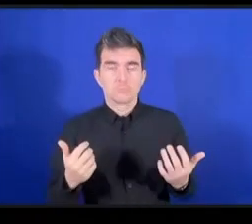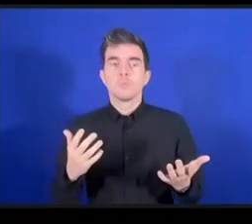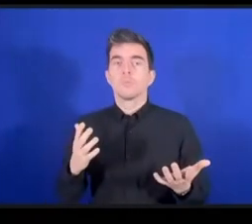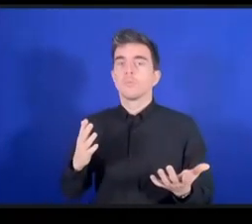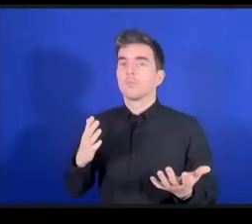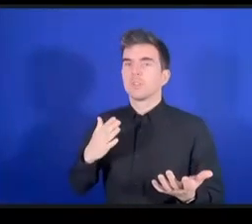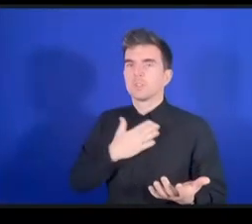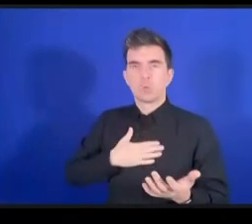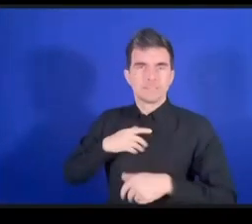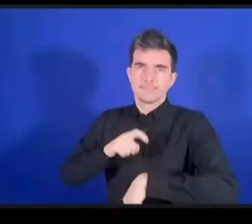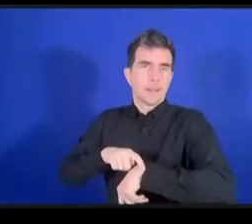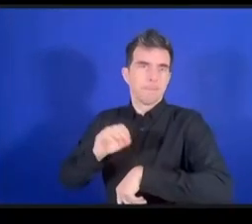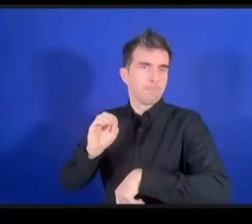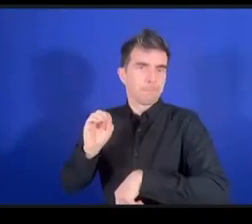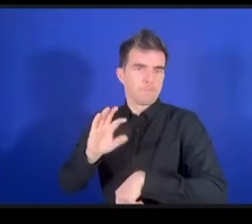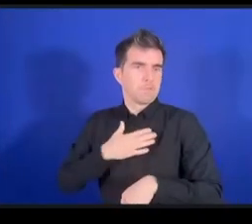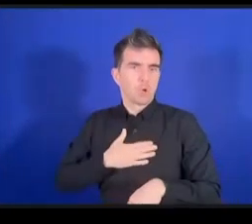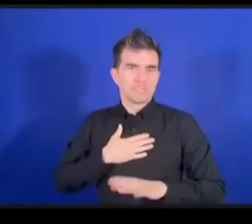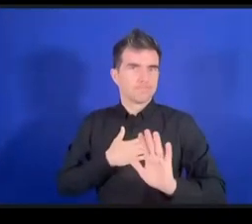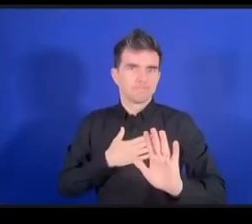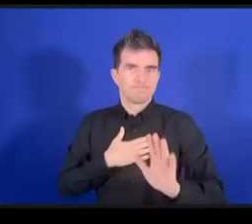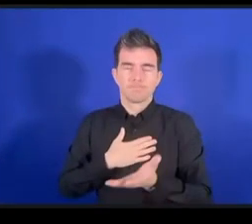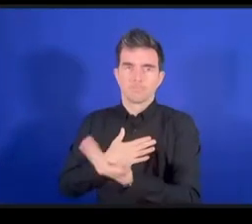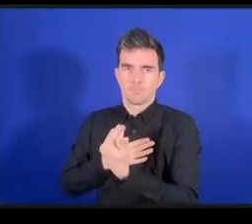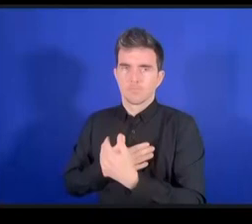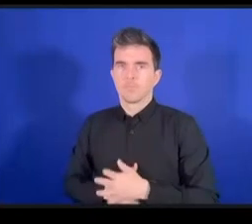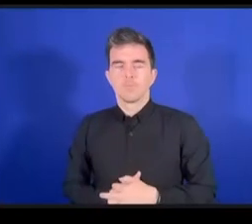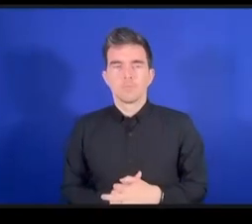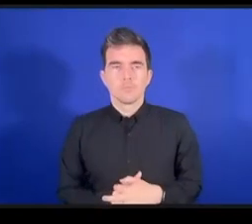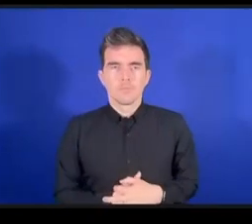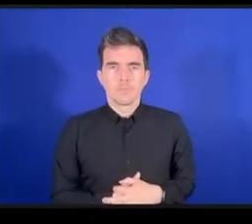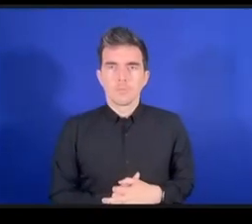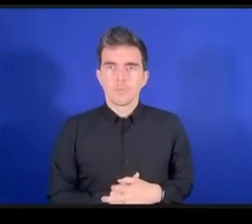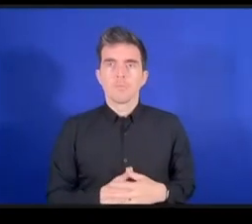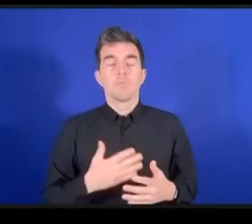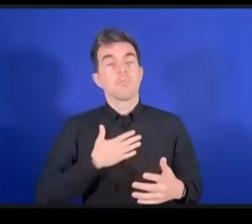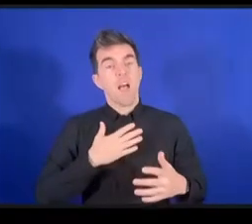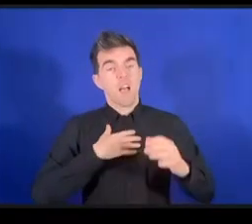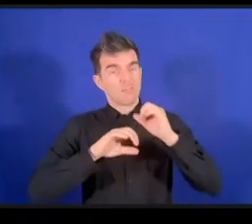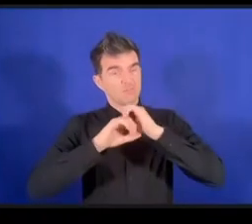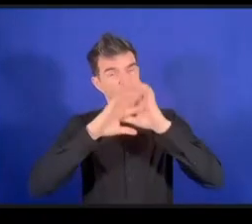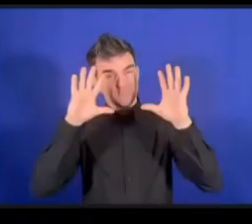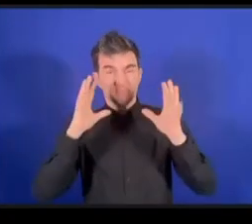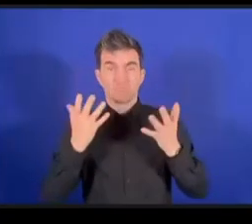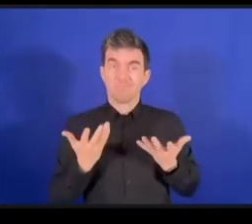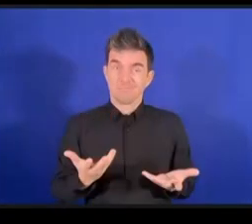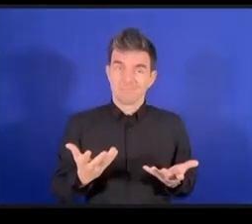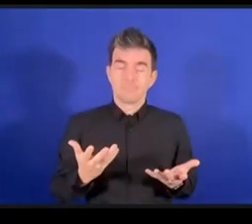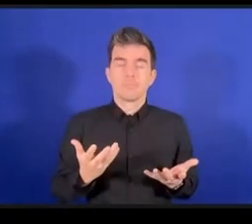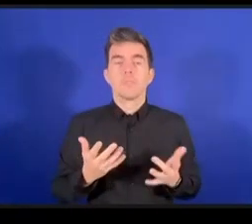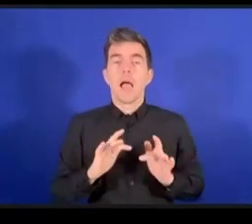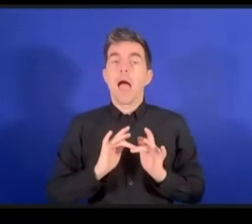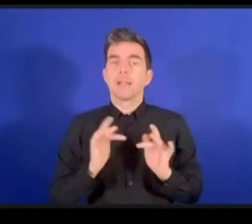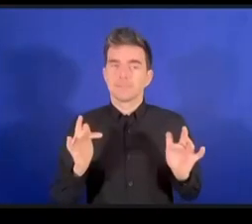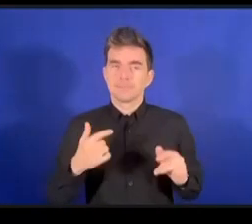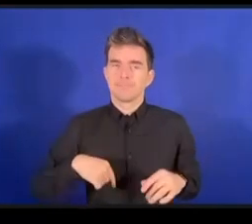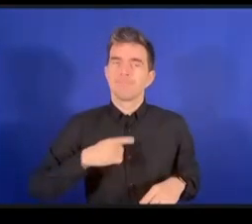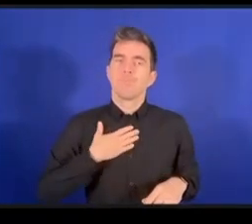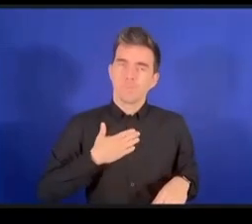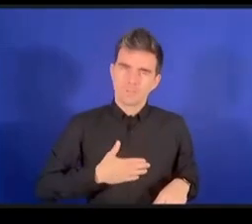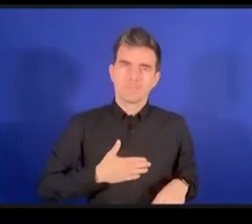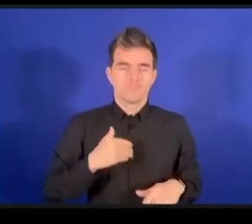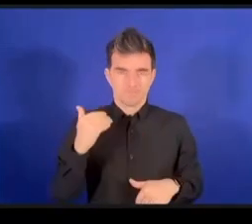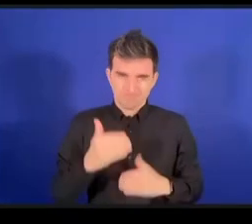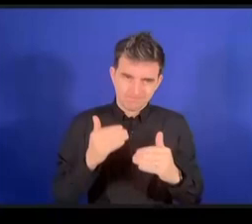takeaway from the session is that the internet we want can only be achieved by dialogue and collaboration. And I've heard